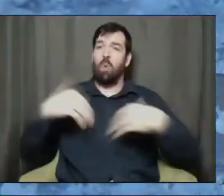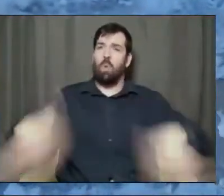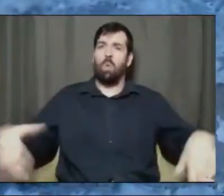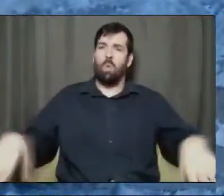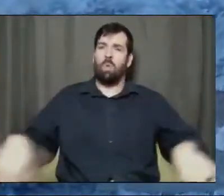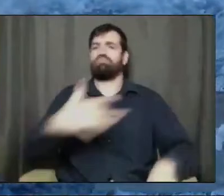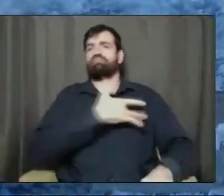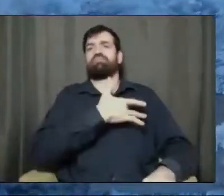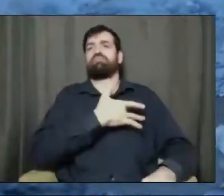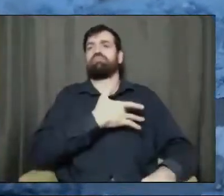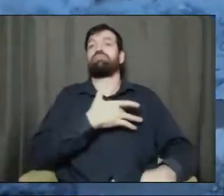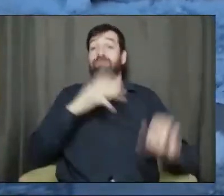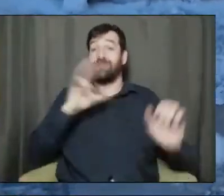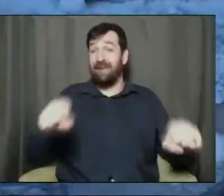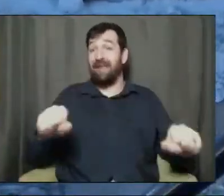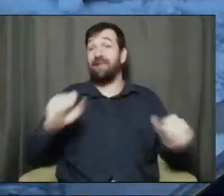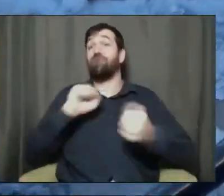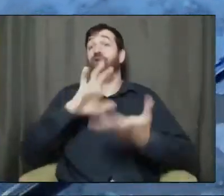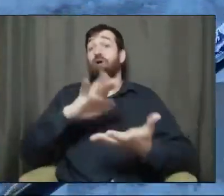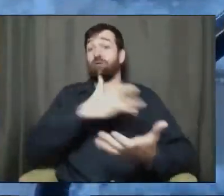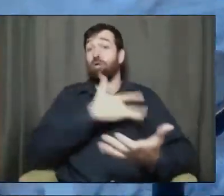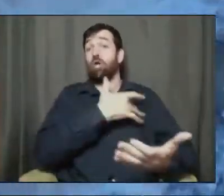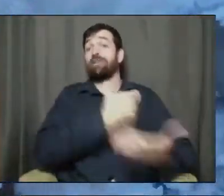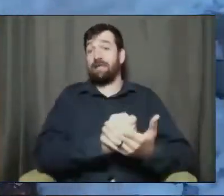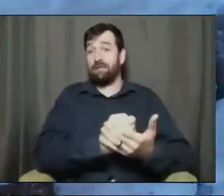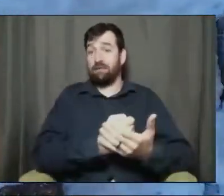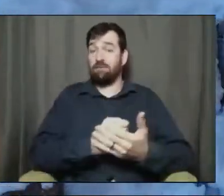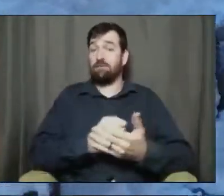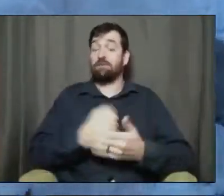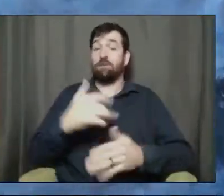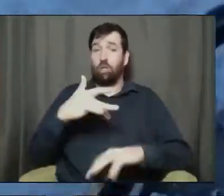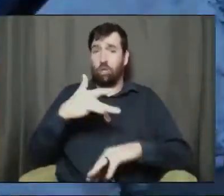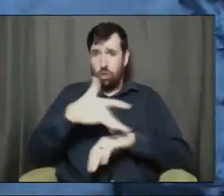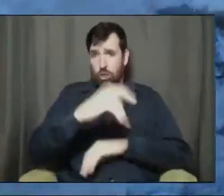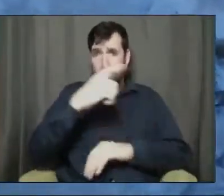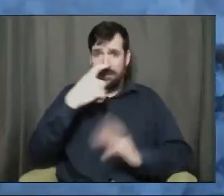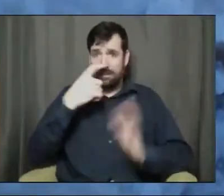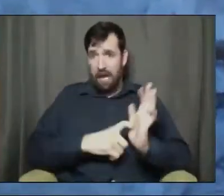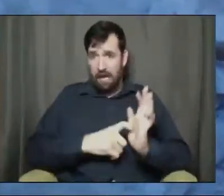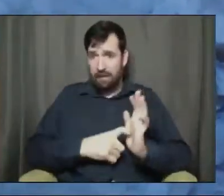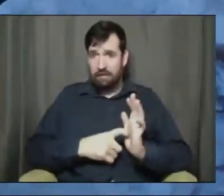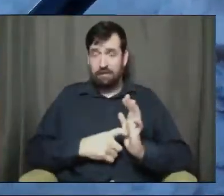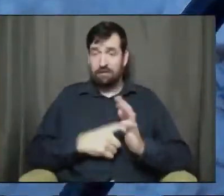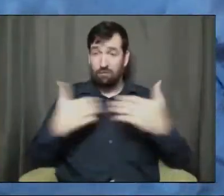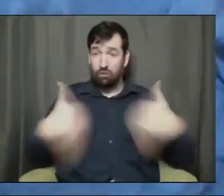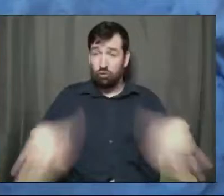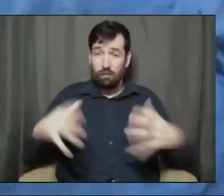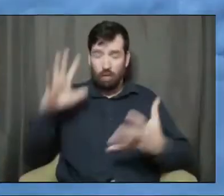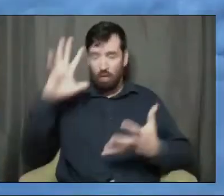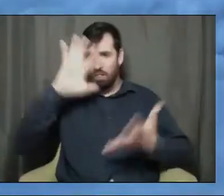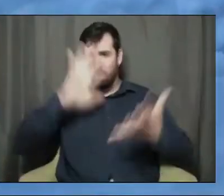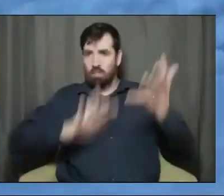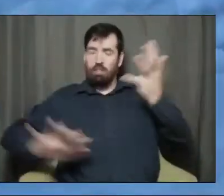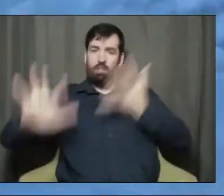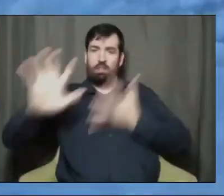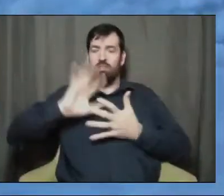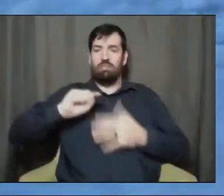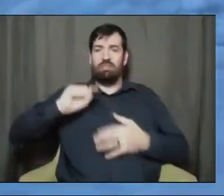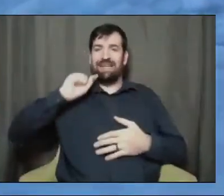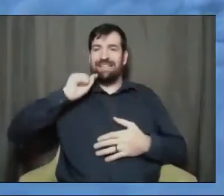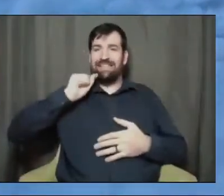attack in some cases. Among the early warning signs of overtaxing your heart are dizziness and extreme